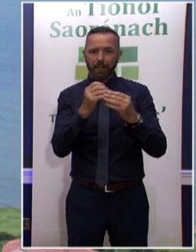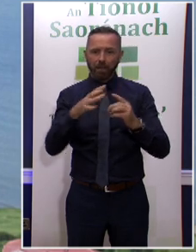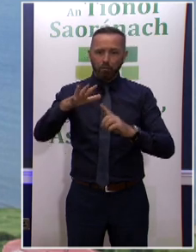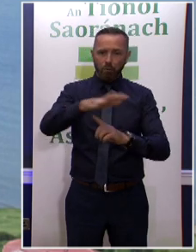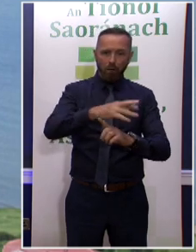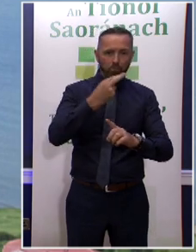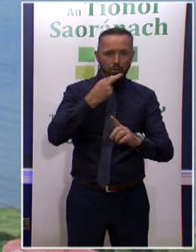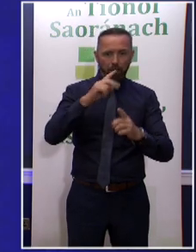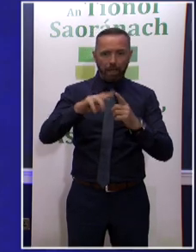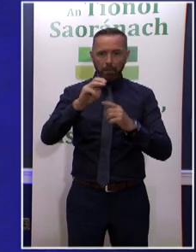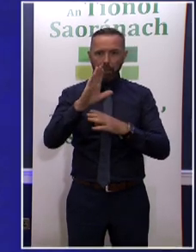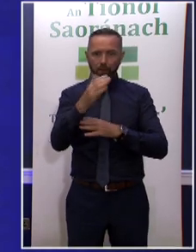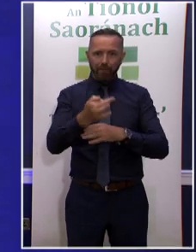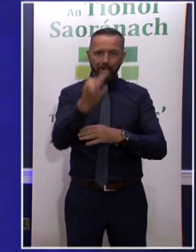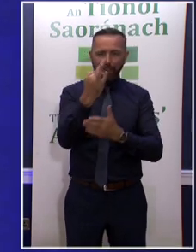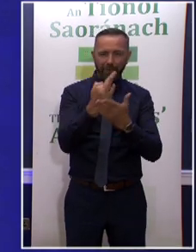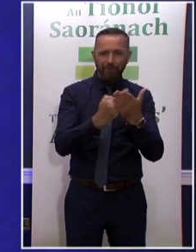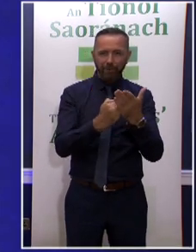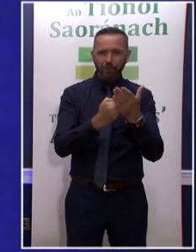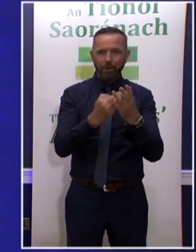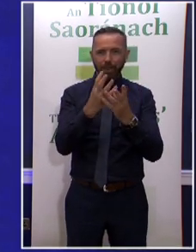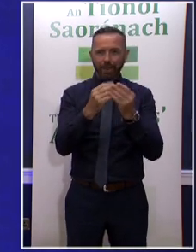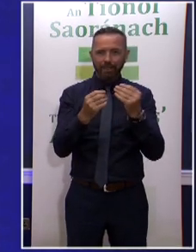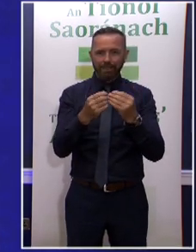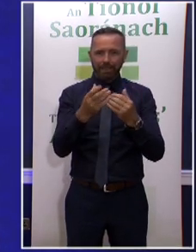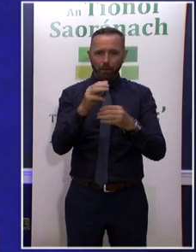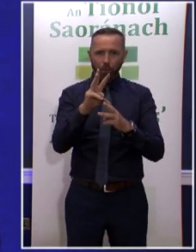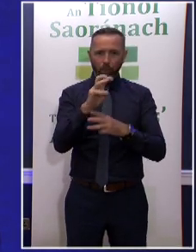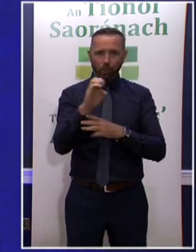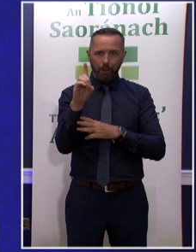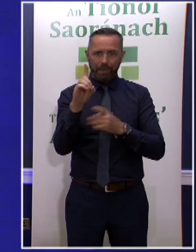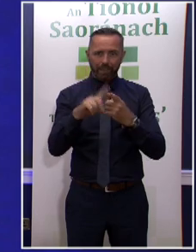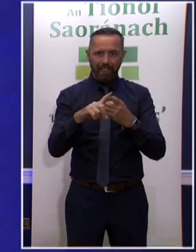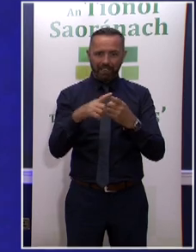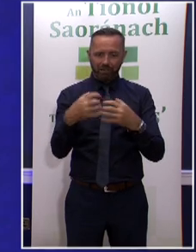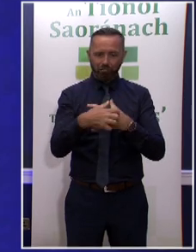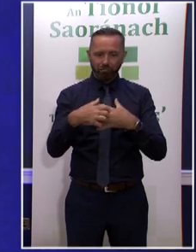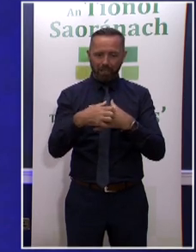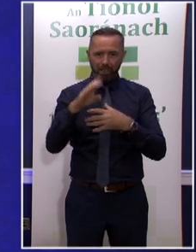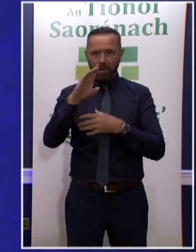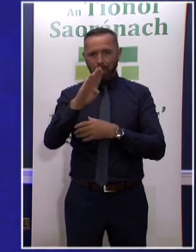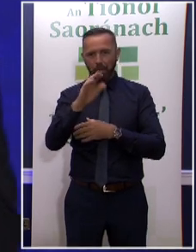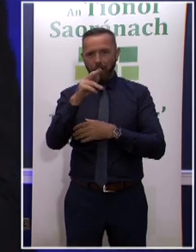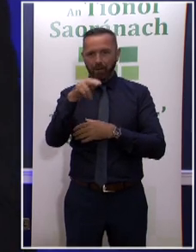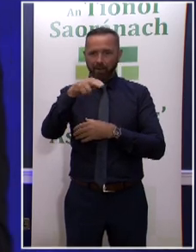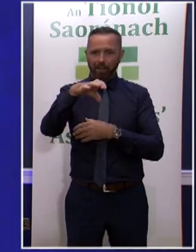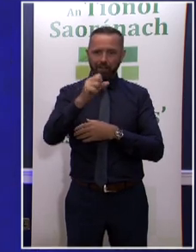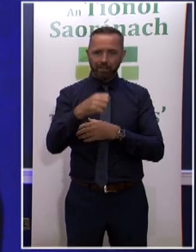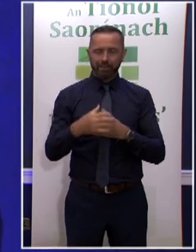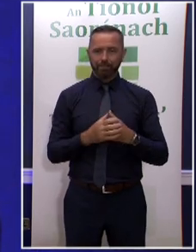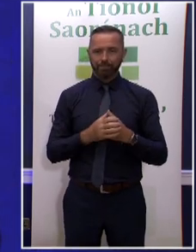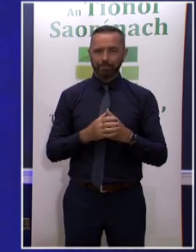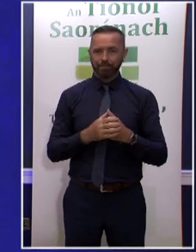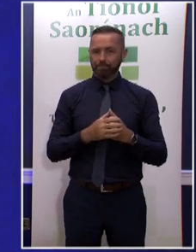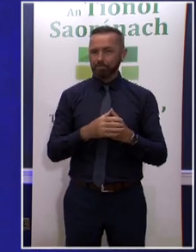and the rock pools, finding a few seaweeds, slippery seaweeds and scratchy barnacles. But though most of us rarely